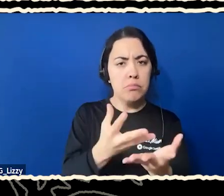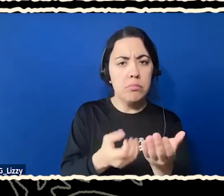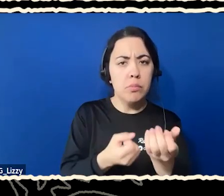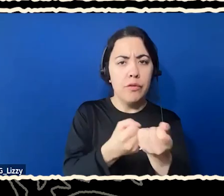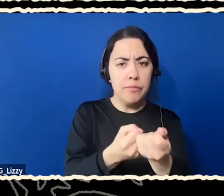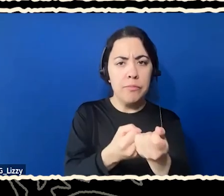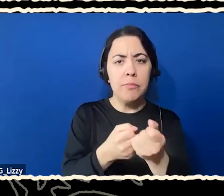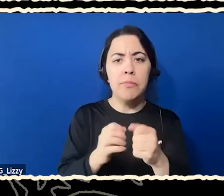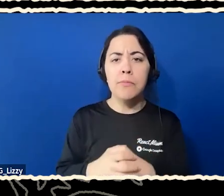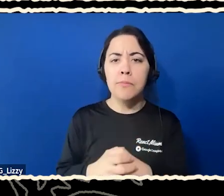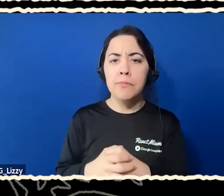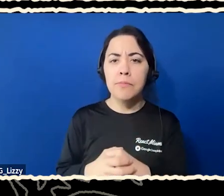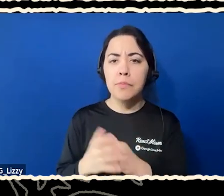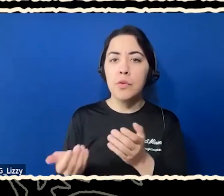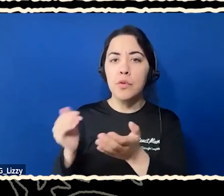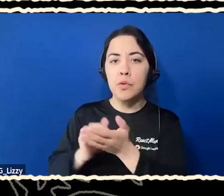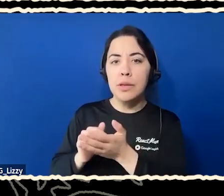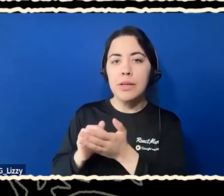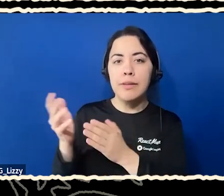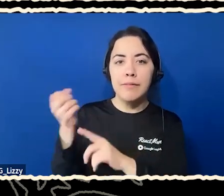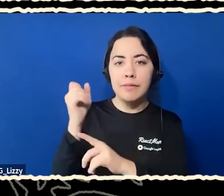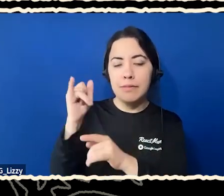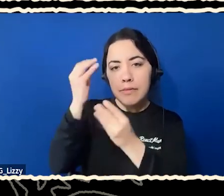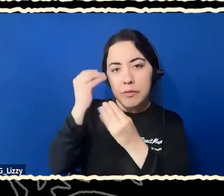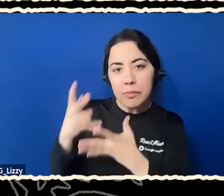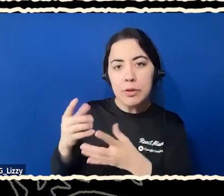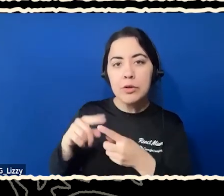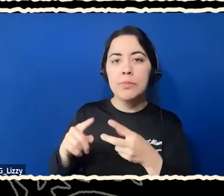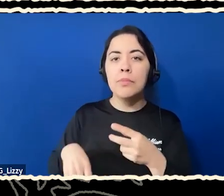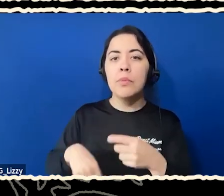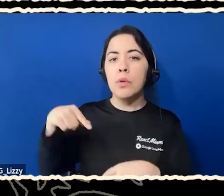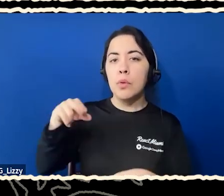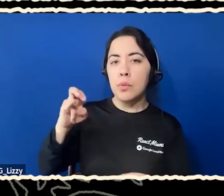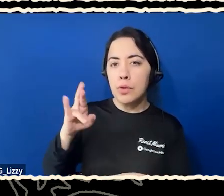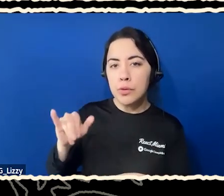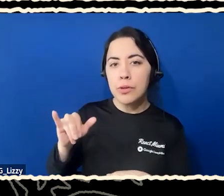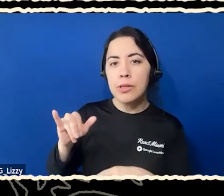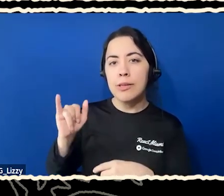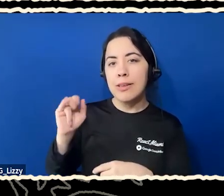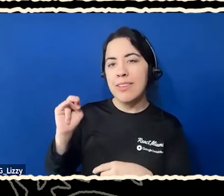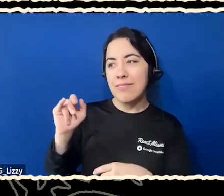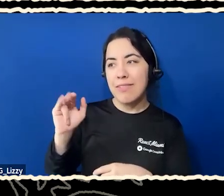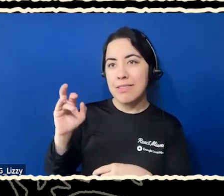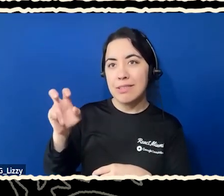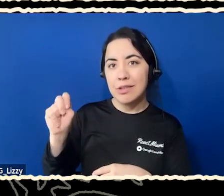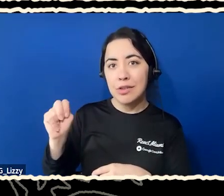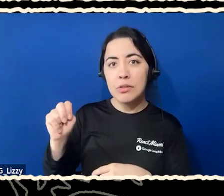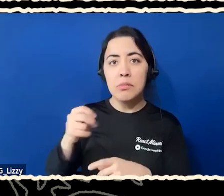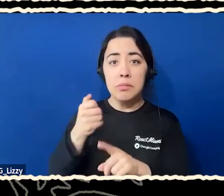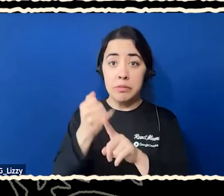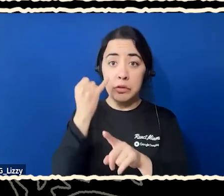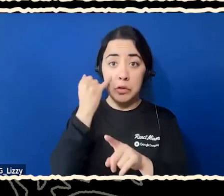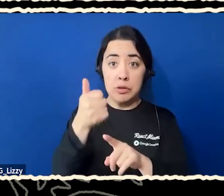advance. Query invalidation, you do it manually if you mutate something.